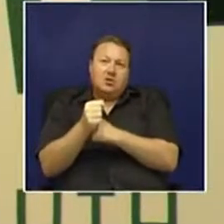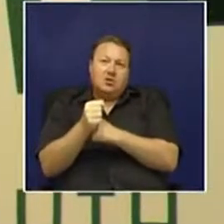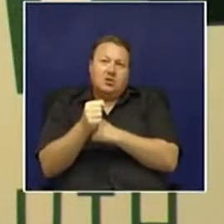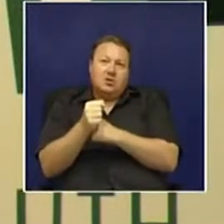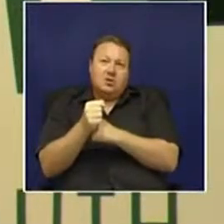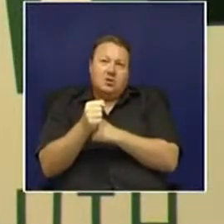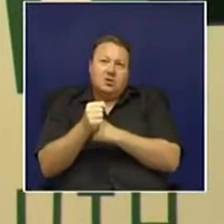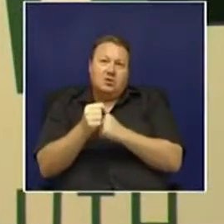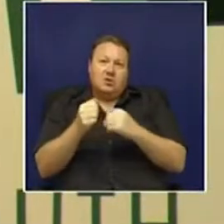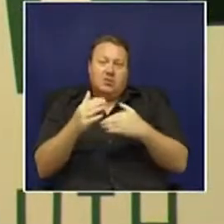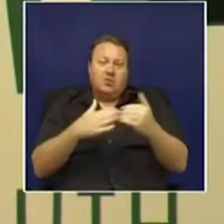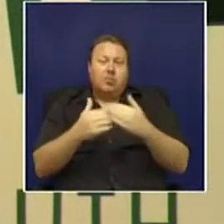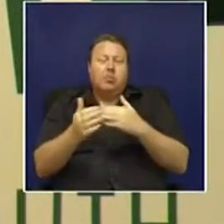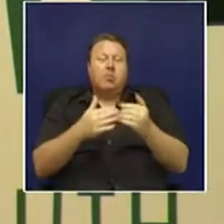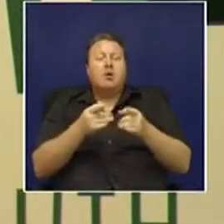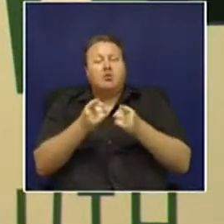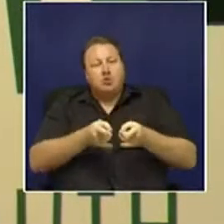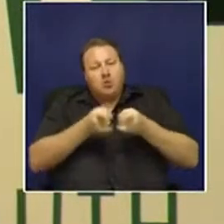for commuters.